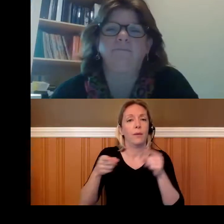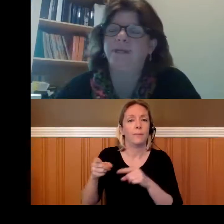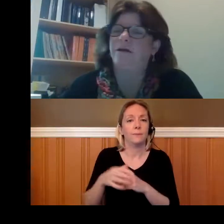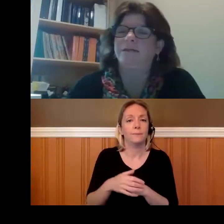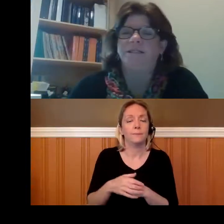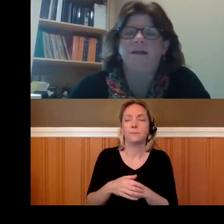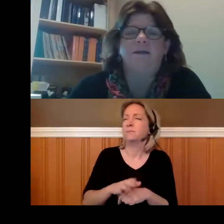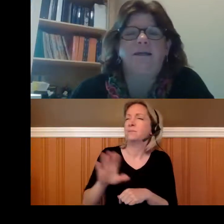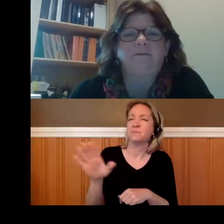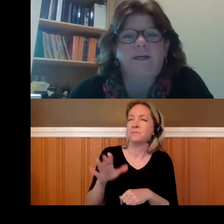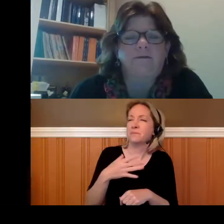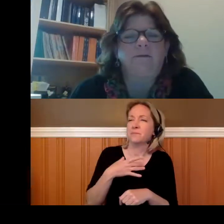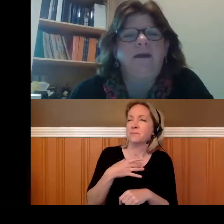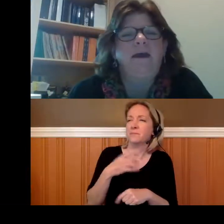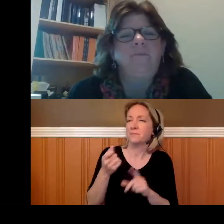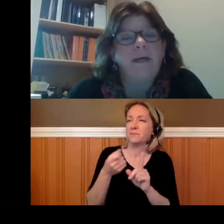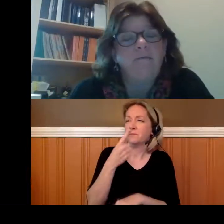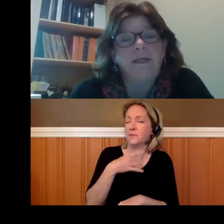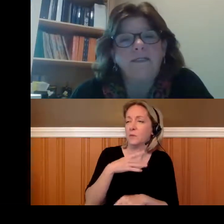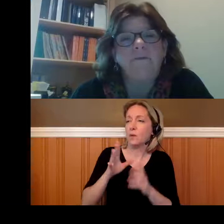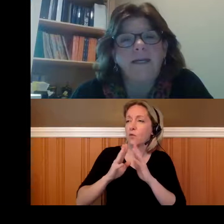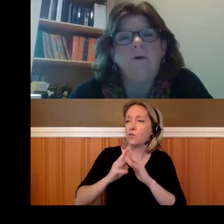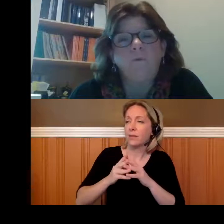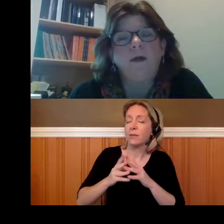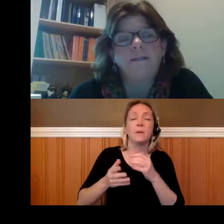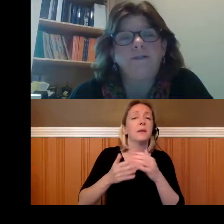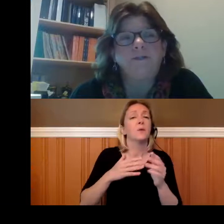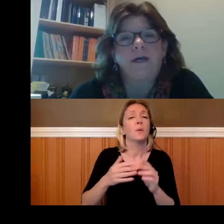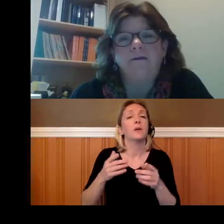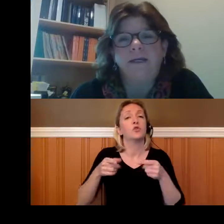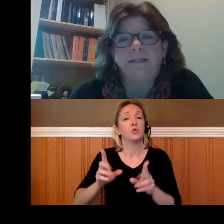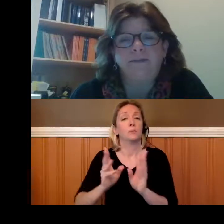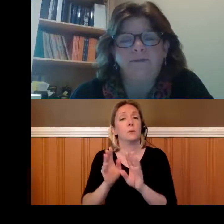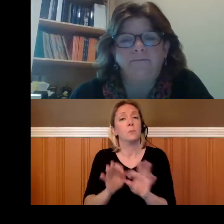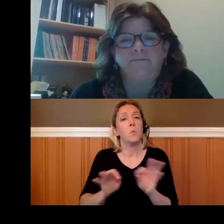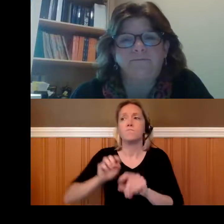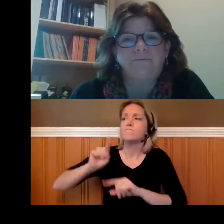did not like to wrestle. But we need to find out, what does your child like to do?